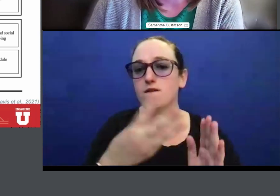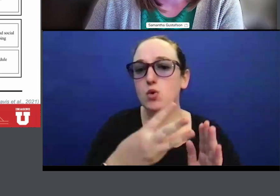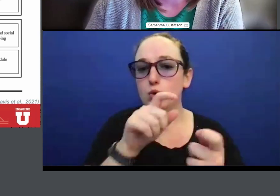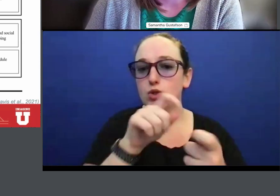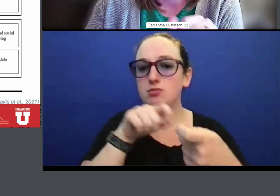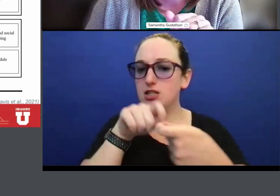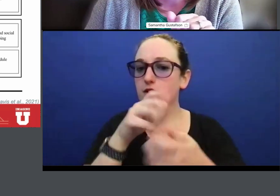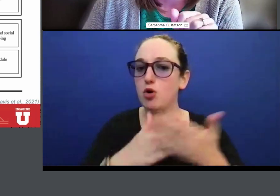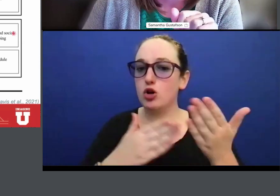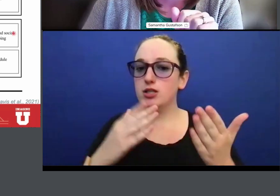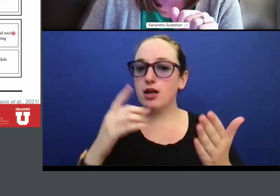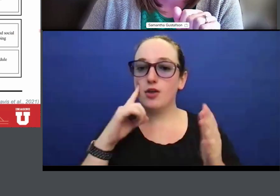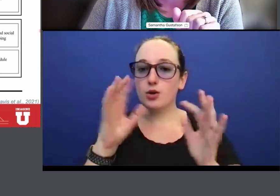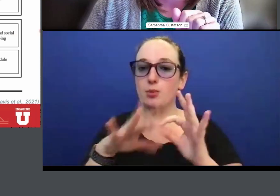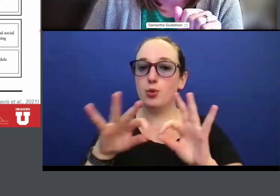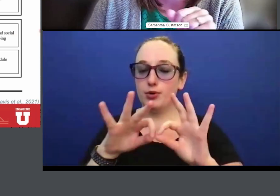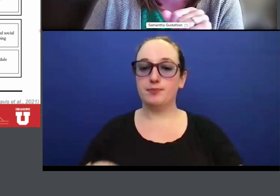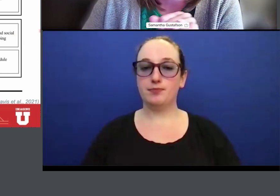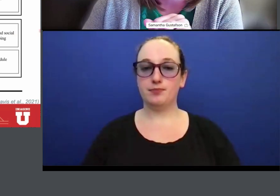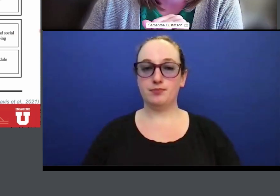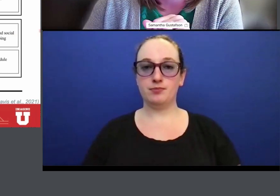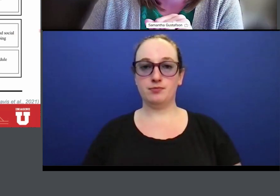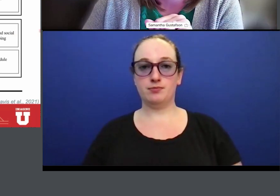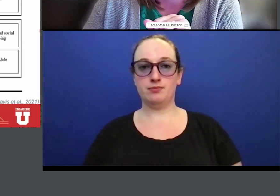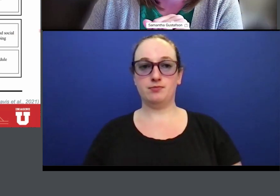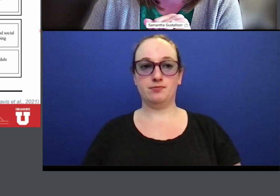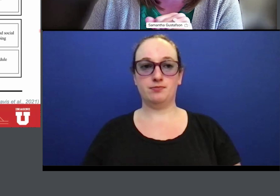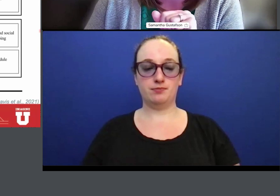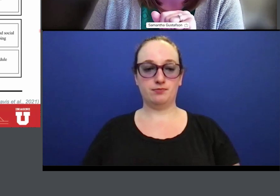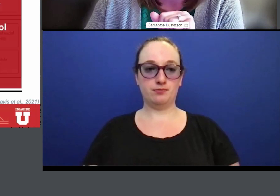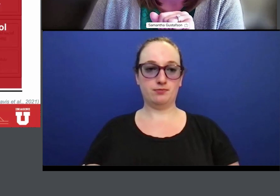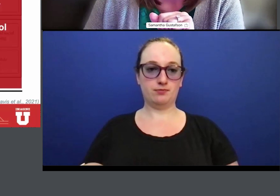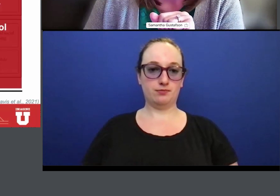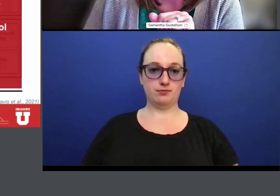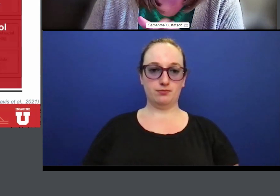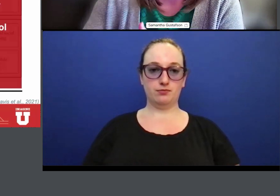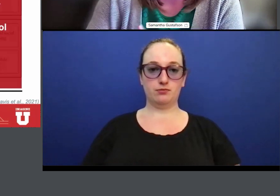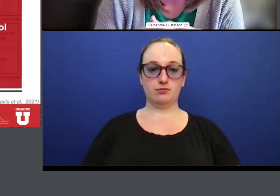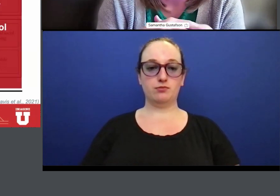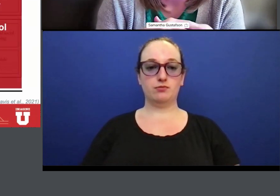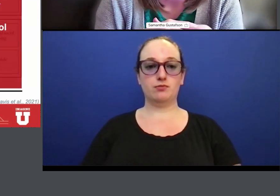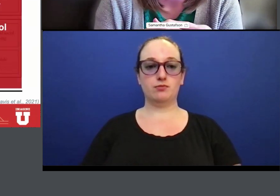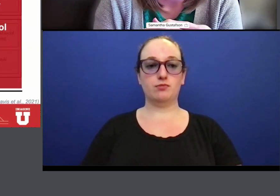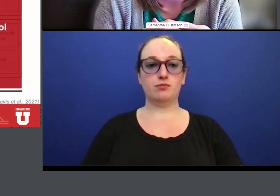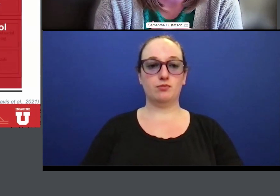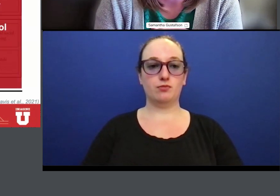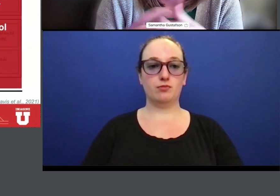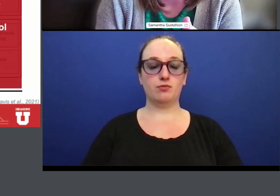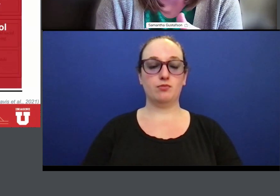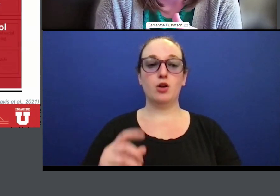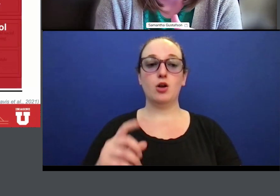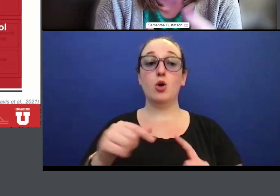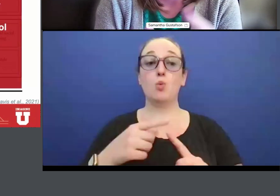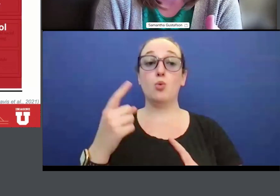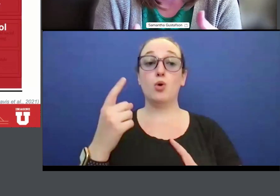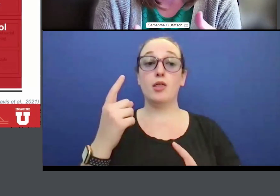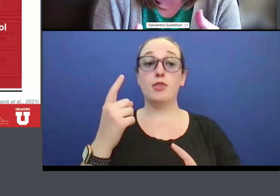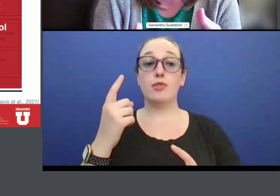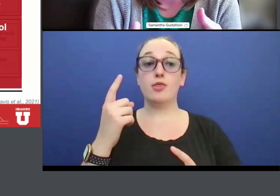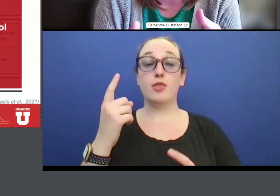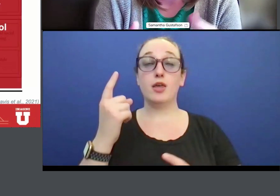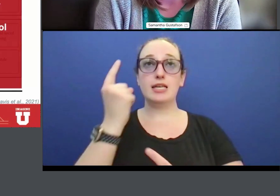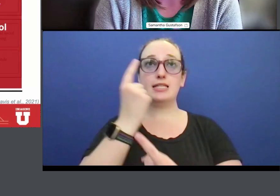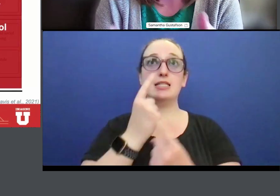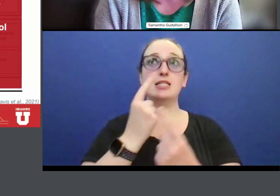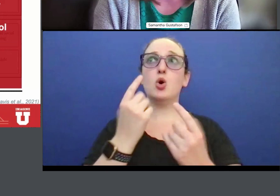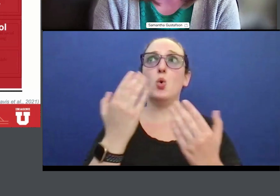specific portions that I think are relevant to our discussions today. So, when they think about things that